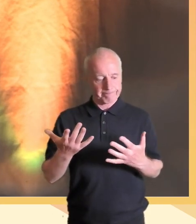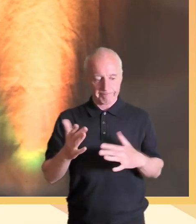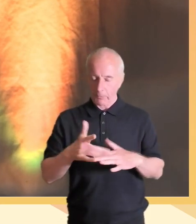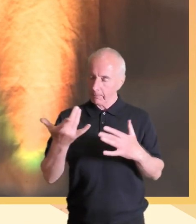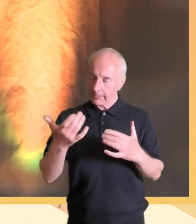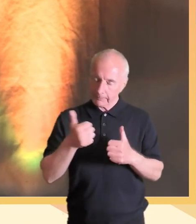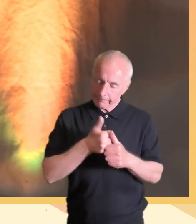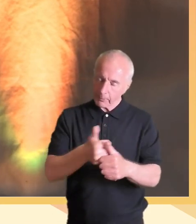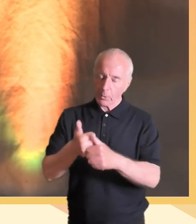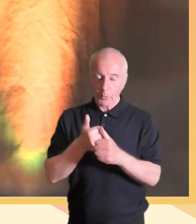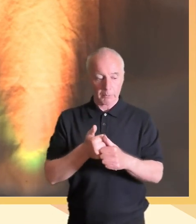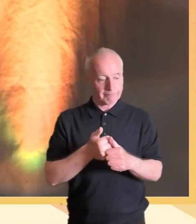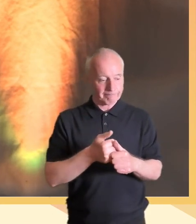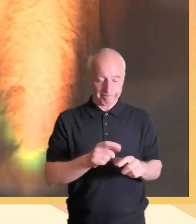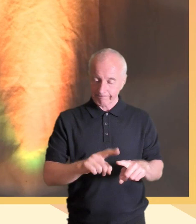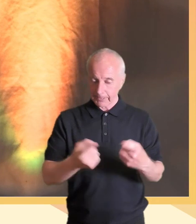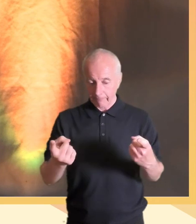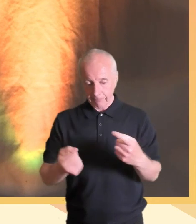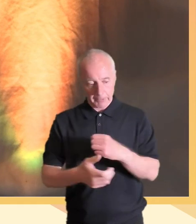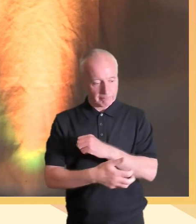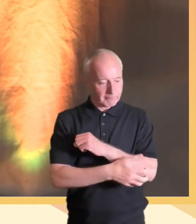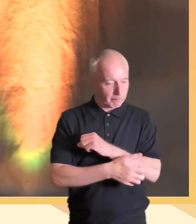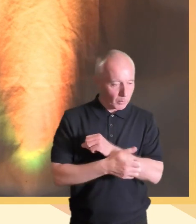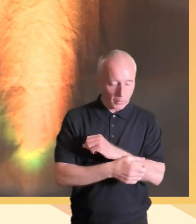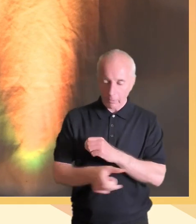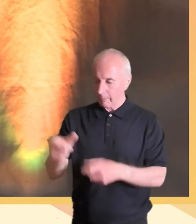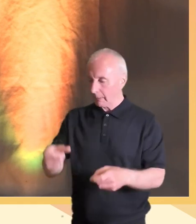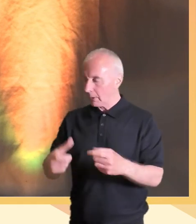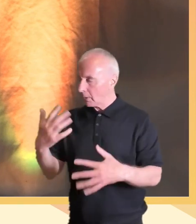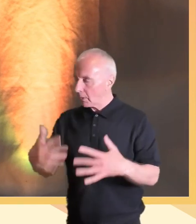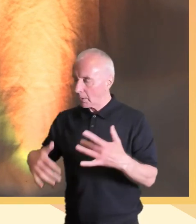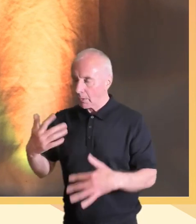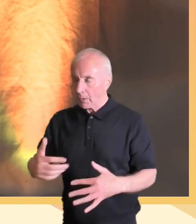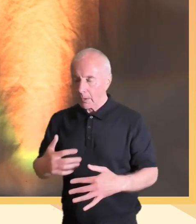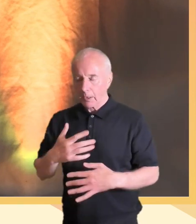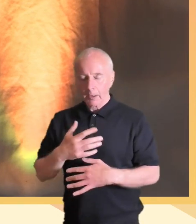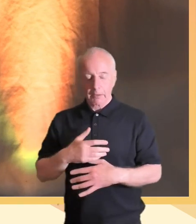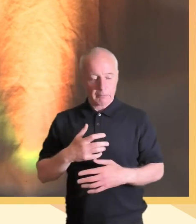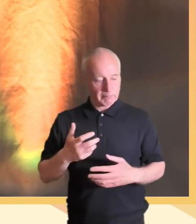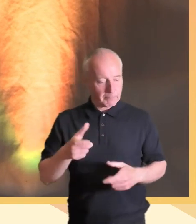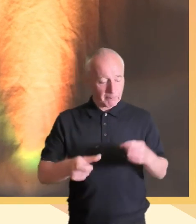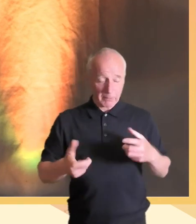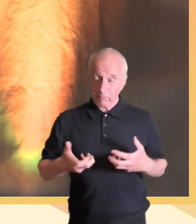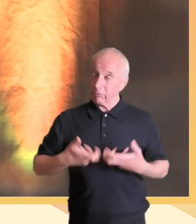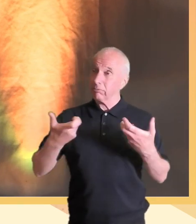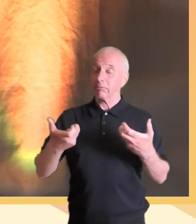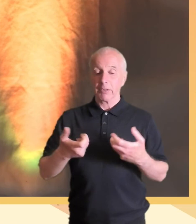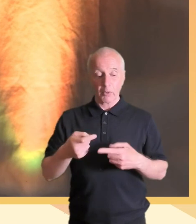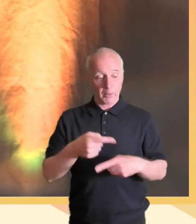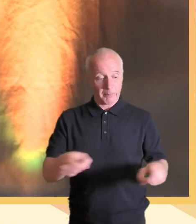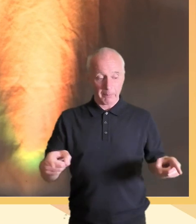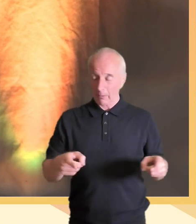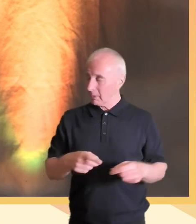To those who are poor. To those who are hurting. To those who are angry and to those who don't want to